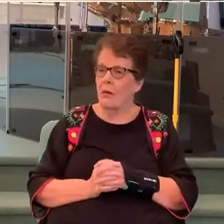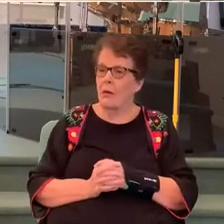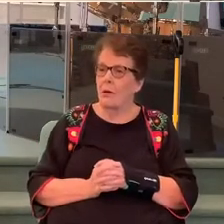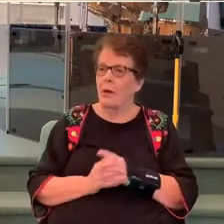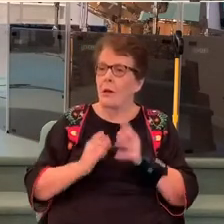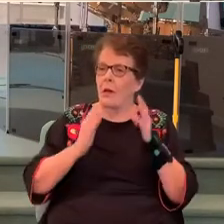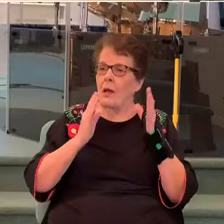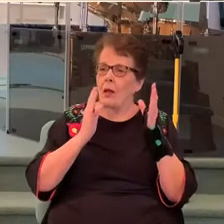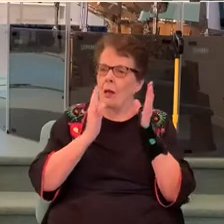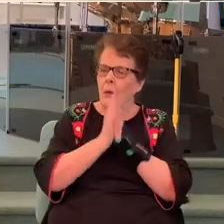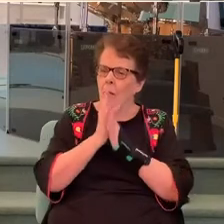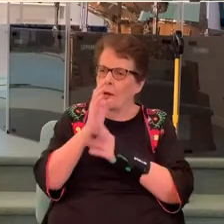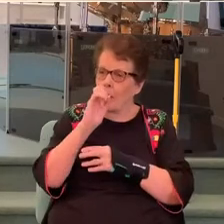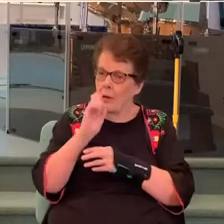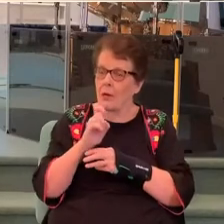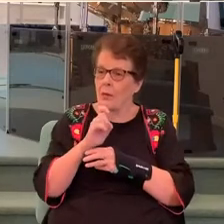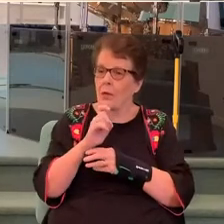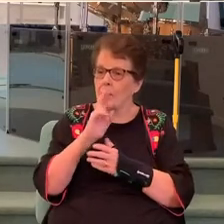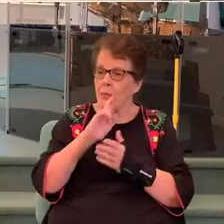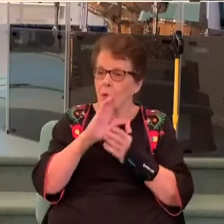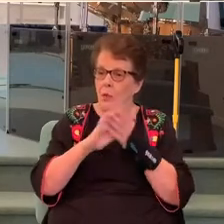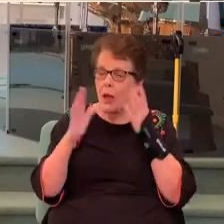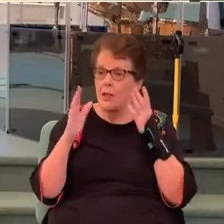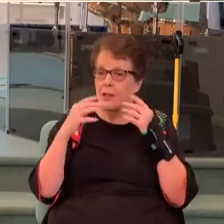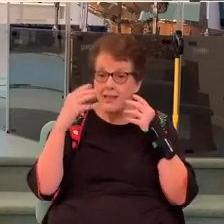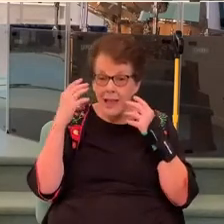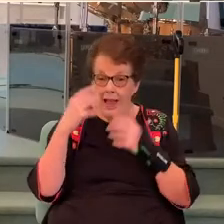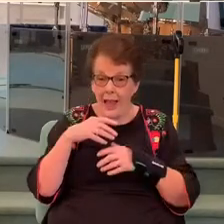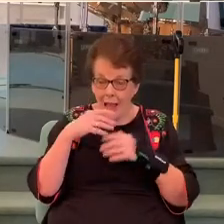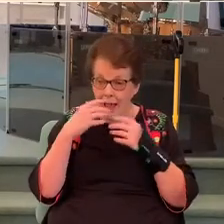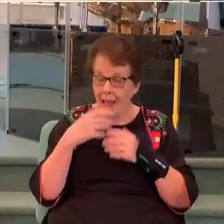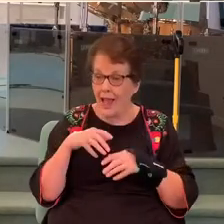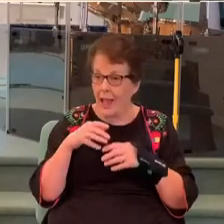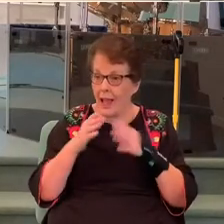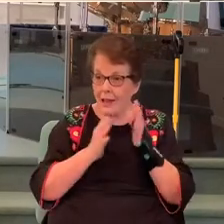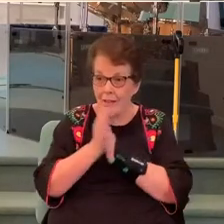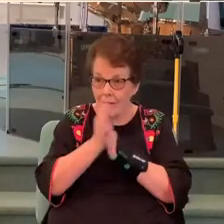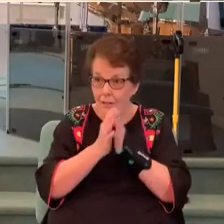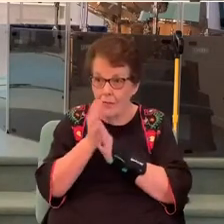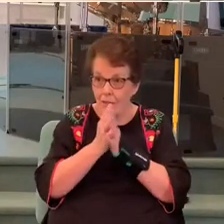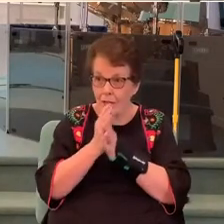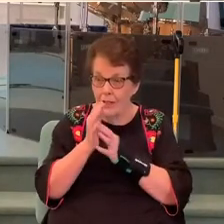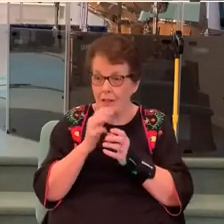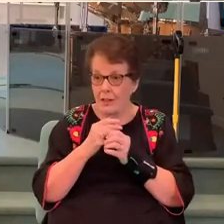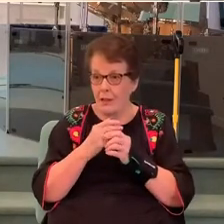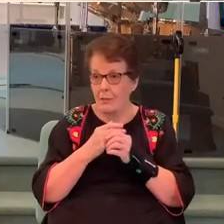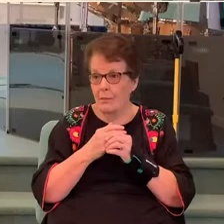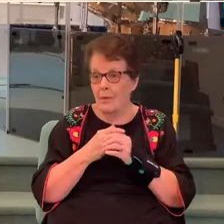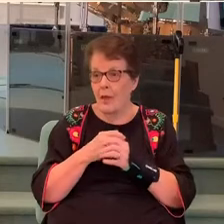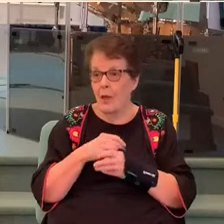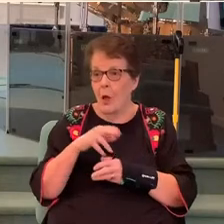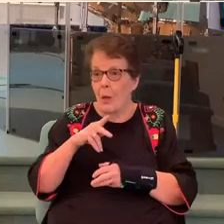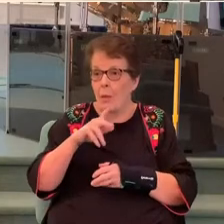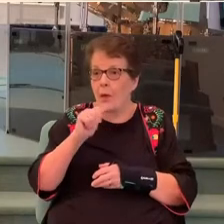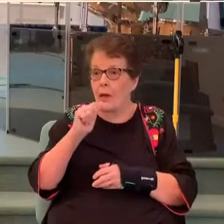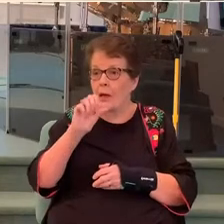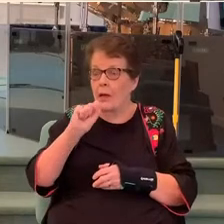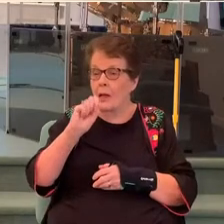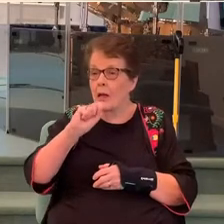righteous and it must be fervent. The word fervent means passionate intensity.